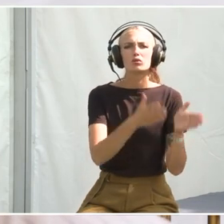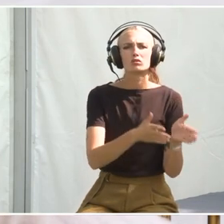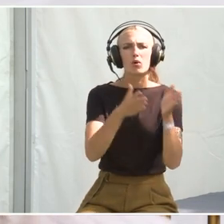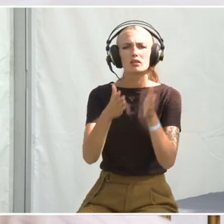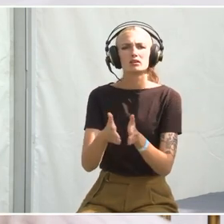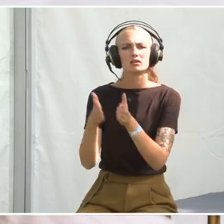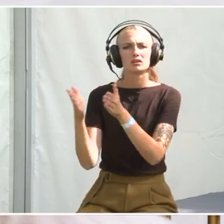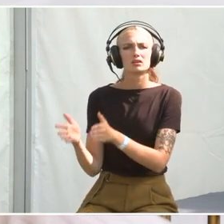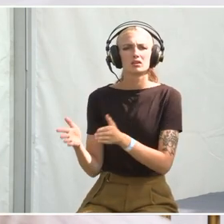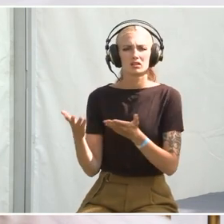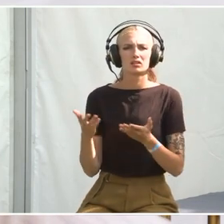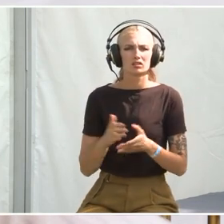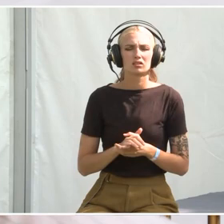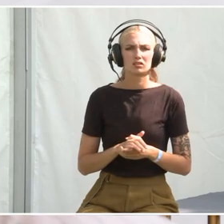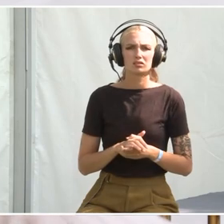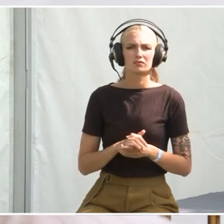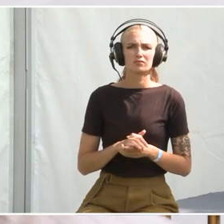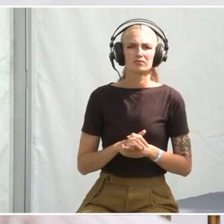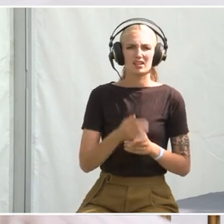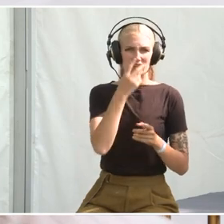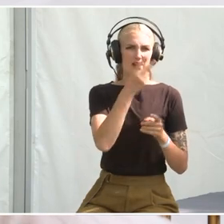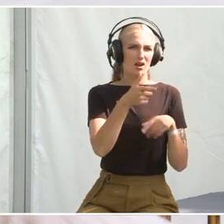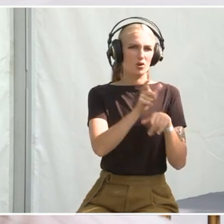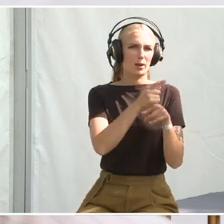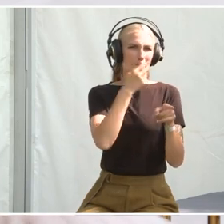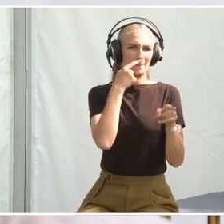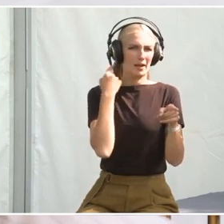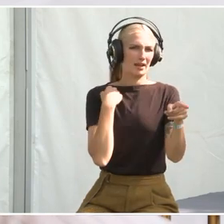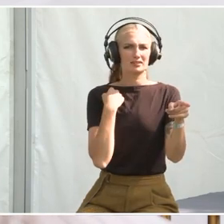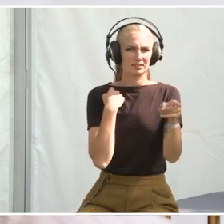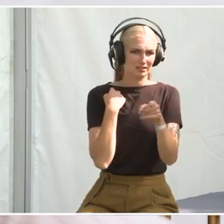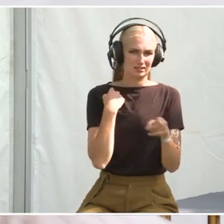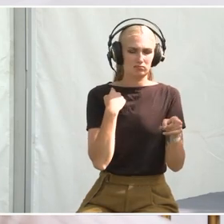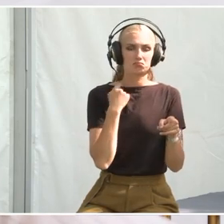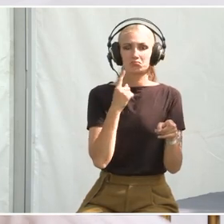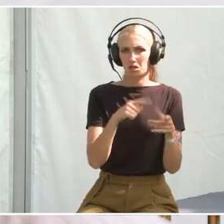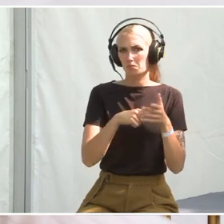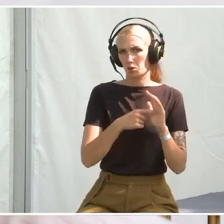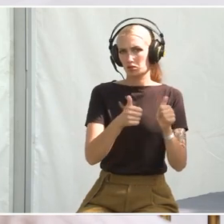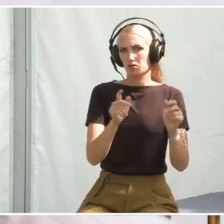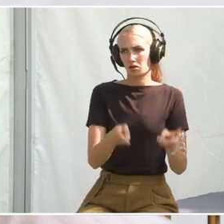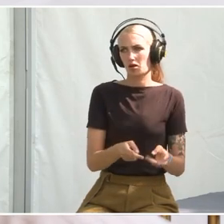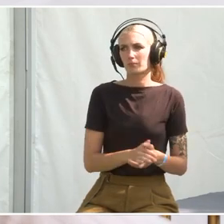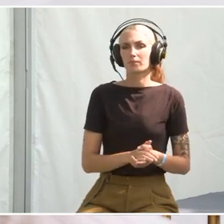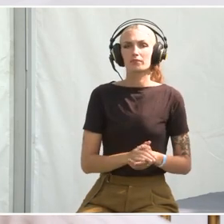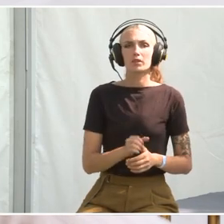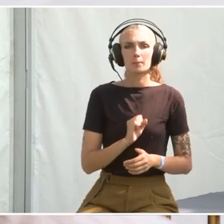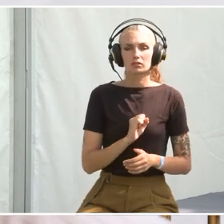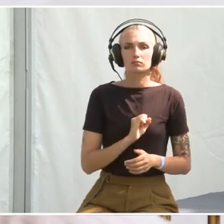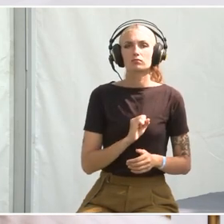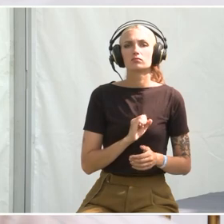I would say this is especially for men, but for a good reason, because it was often that